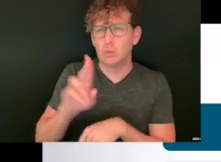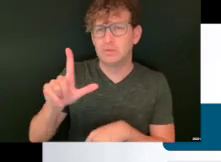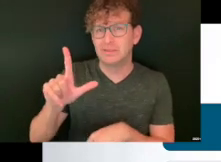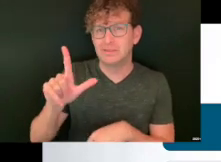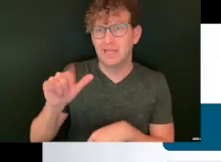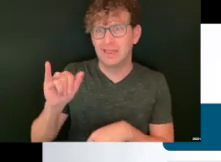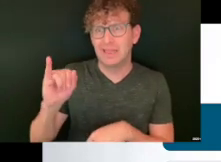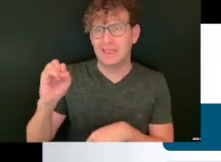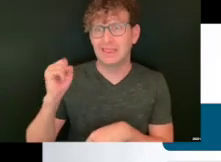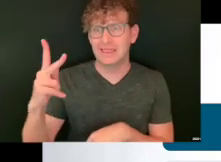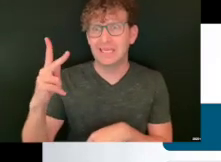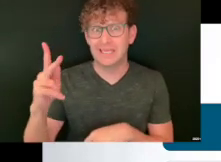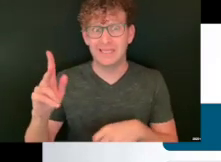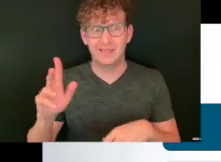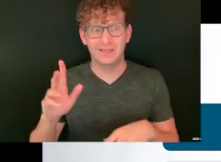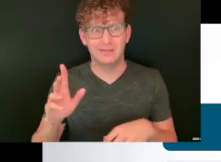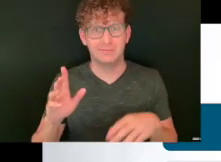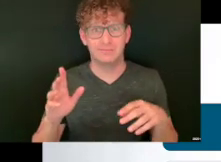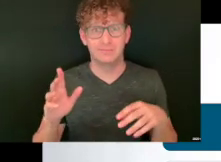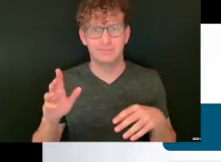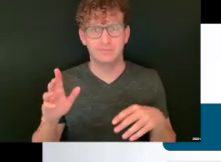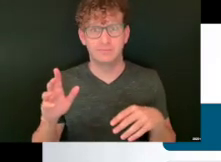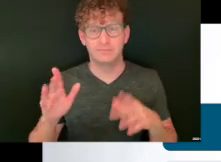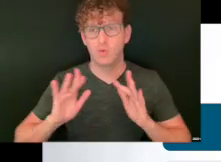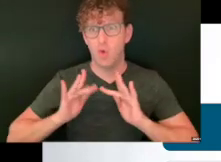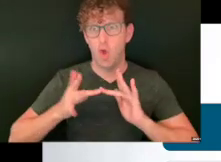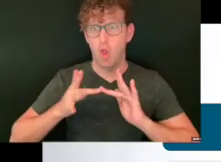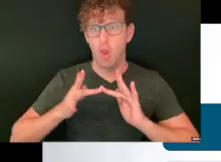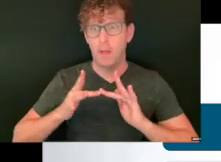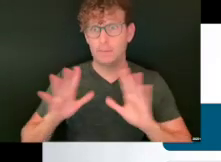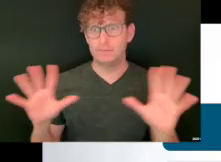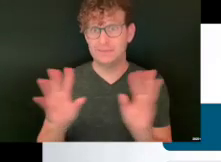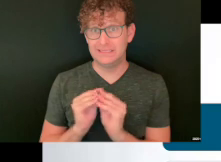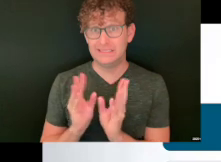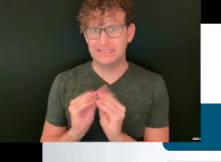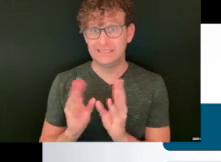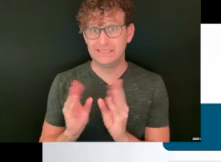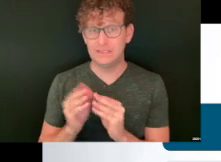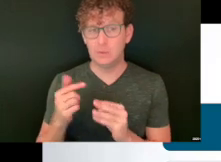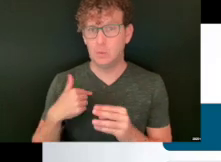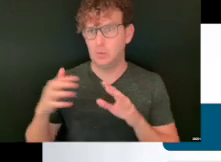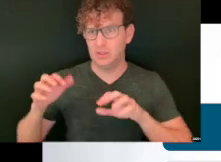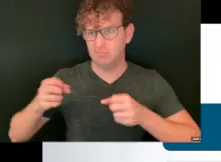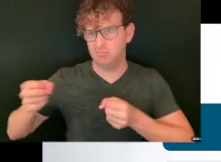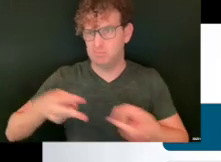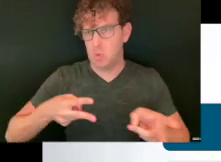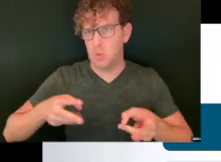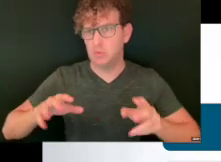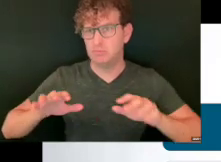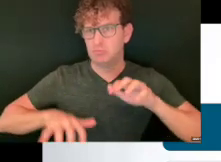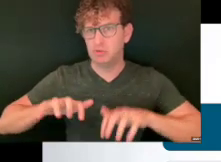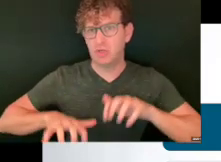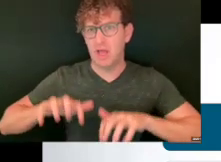main inbox, which is listed at the bottom, Clean Transportation Incentives